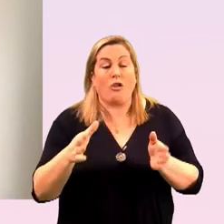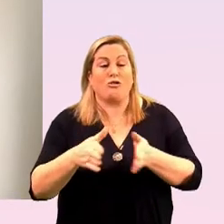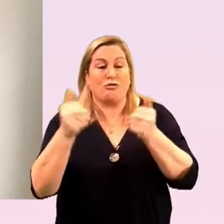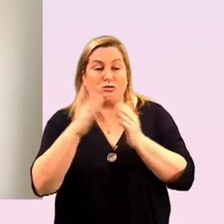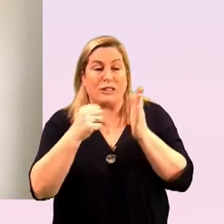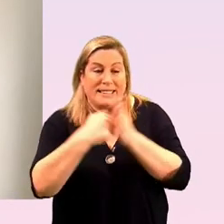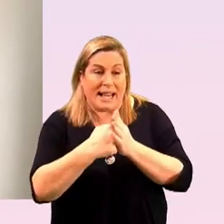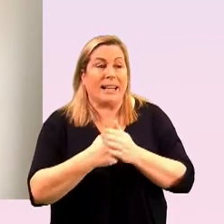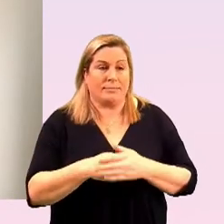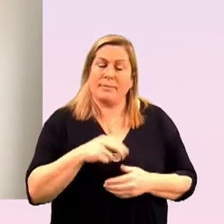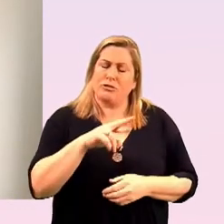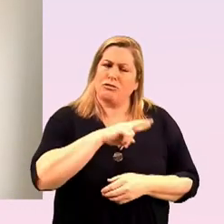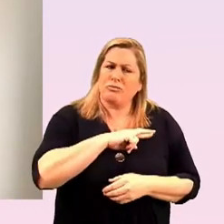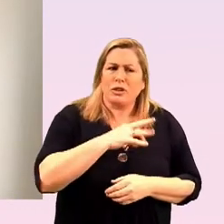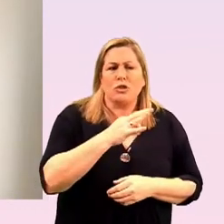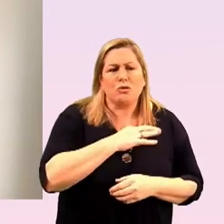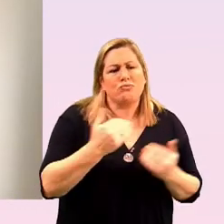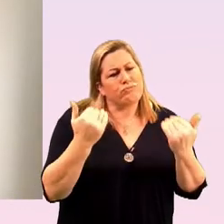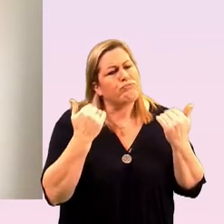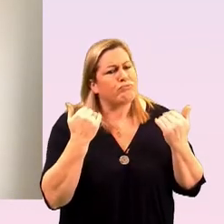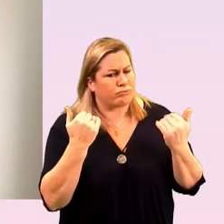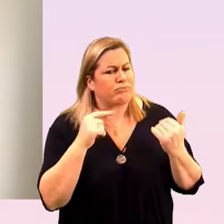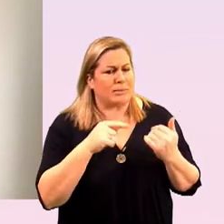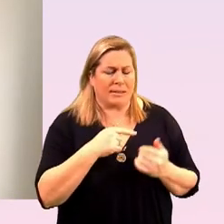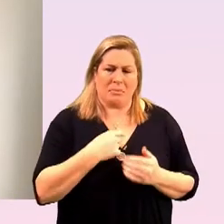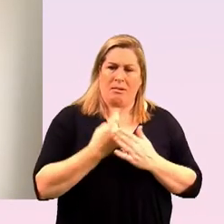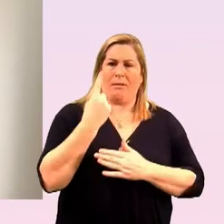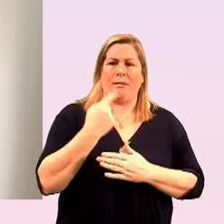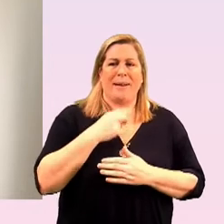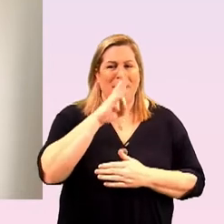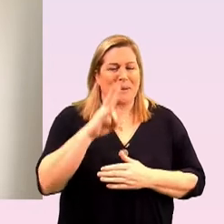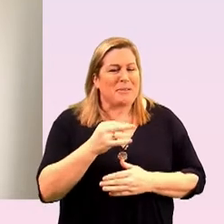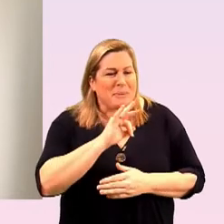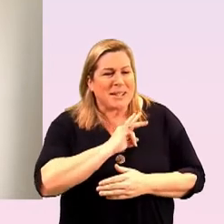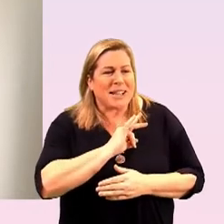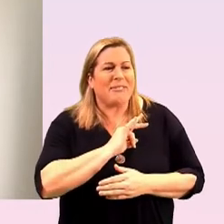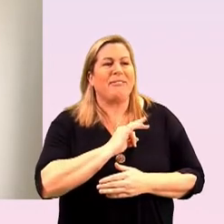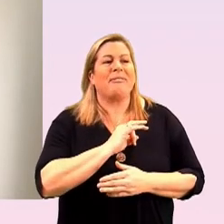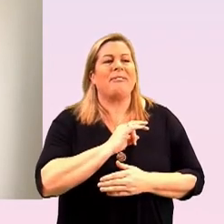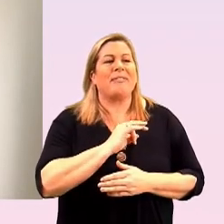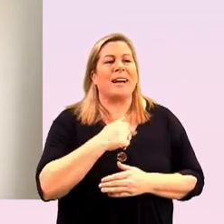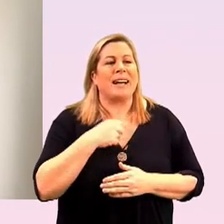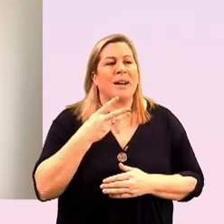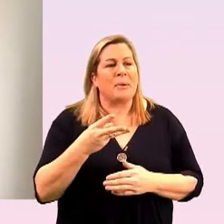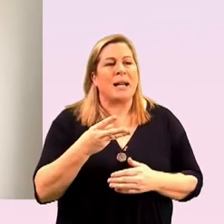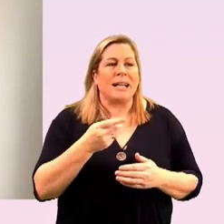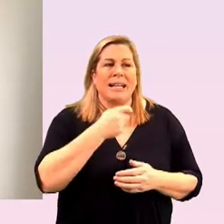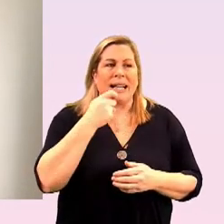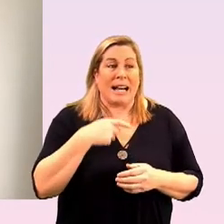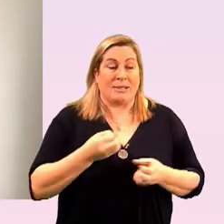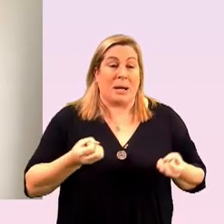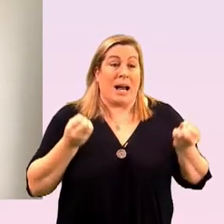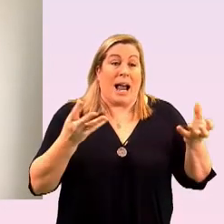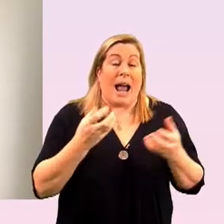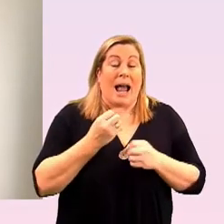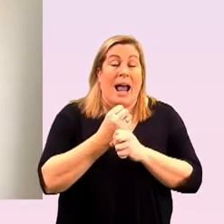really good insight, Tonie. And the question that I think it brings up for me, and I'm going to do the host faux pas of throwing this out to